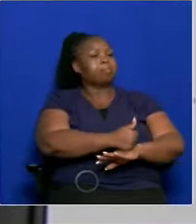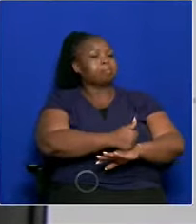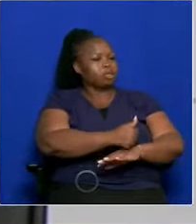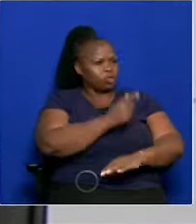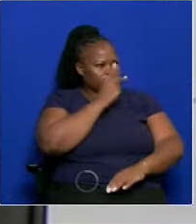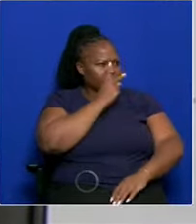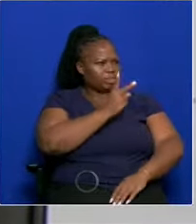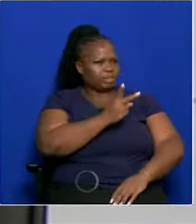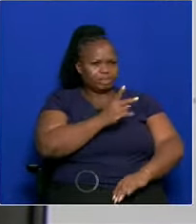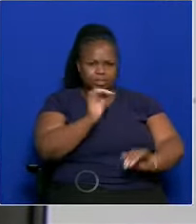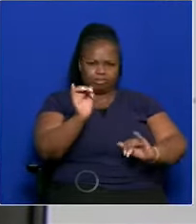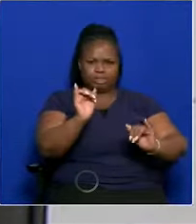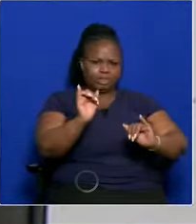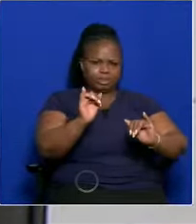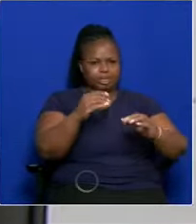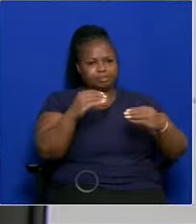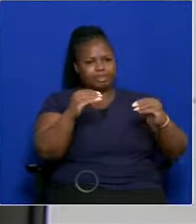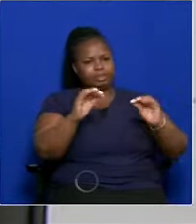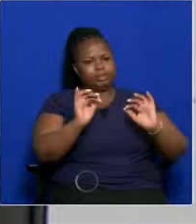business.